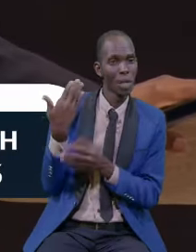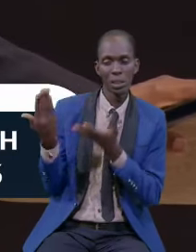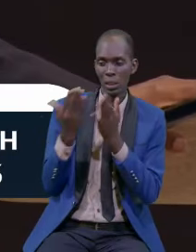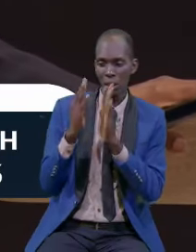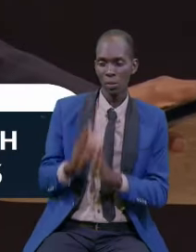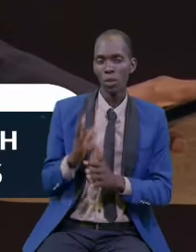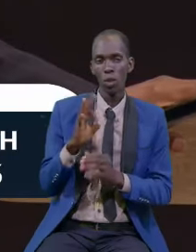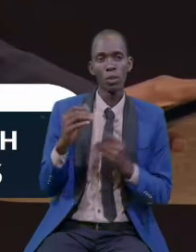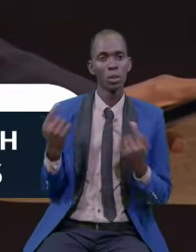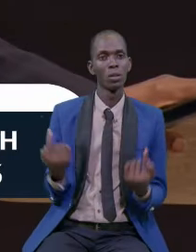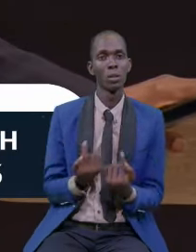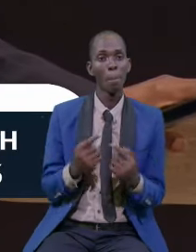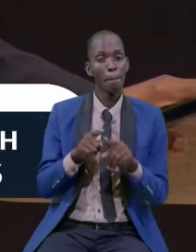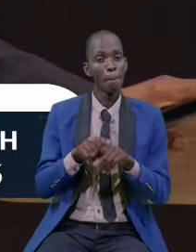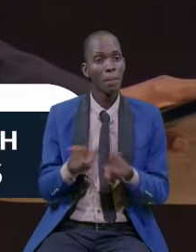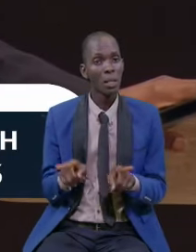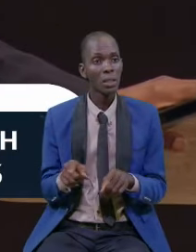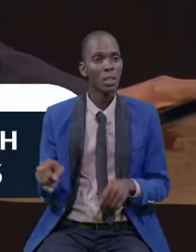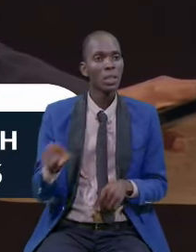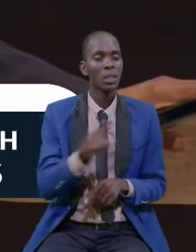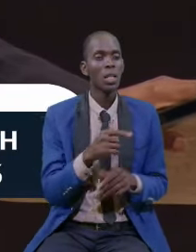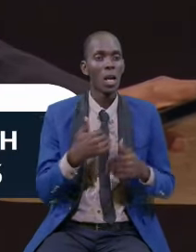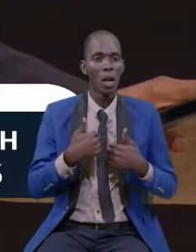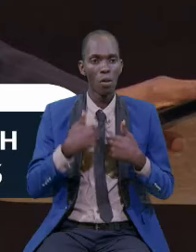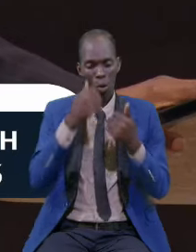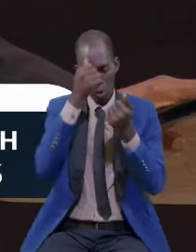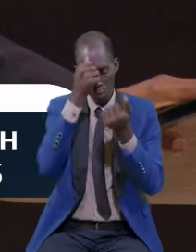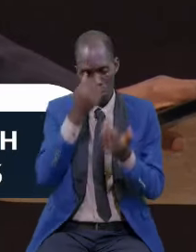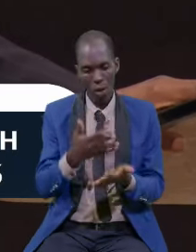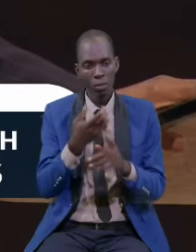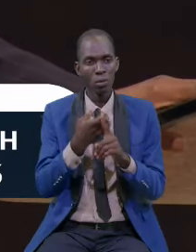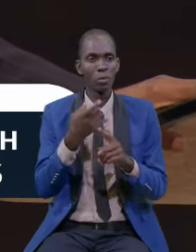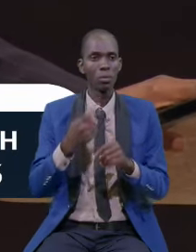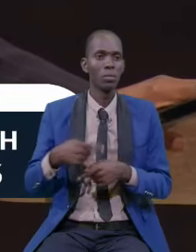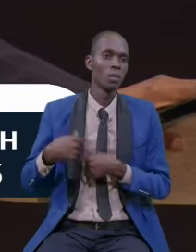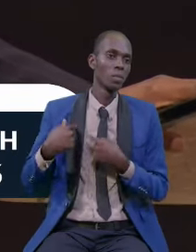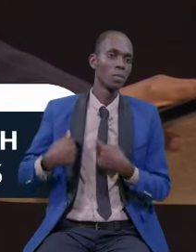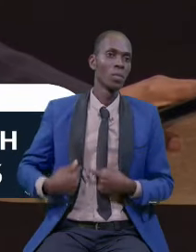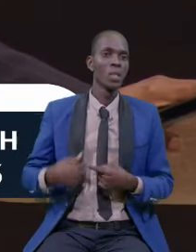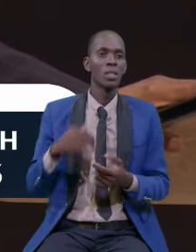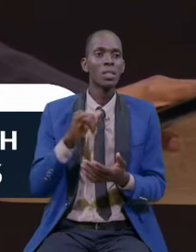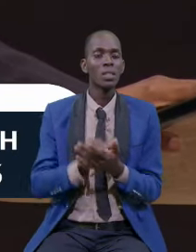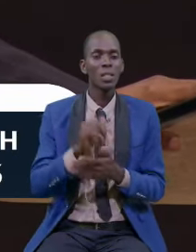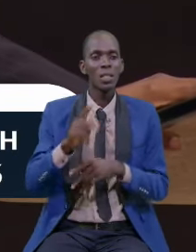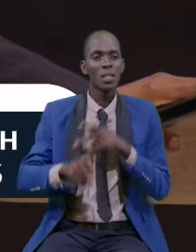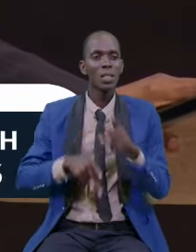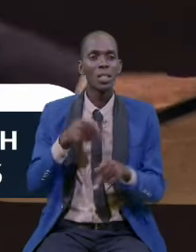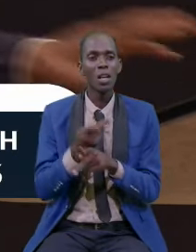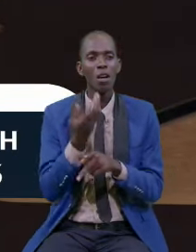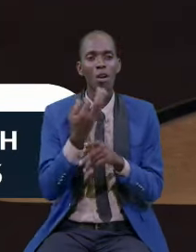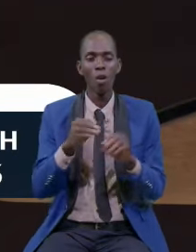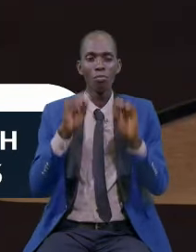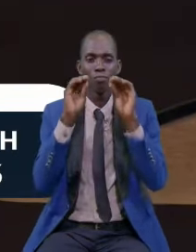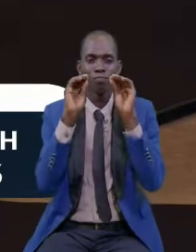ye have obeyed from the heart that form of doctrine which